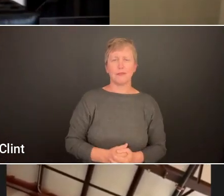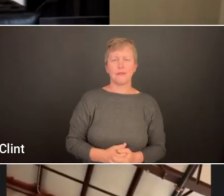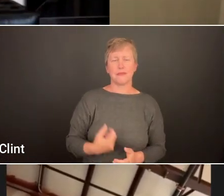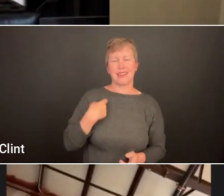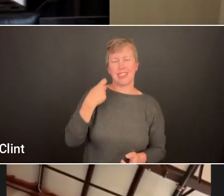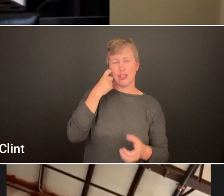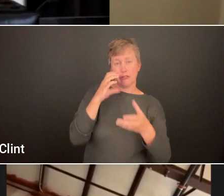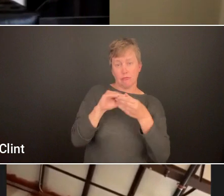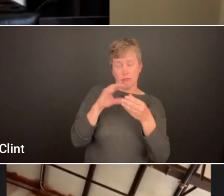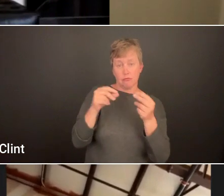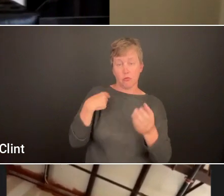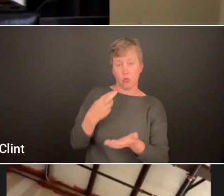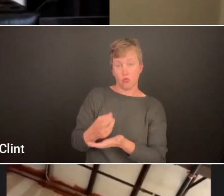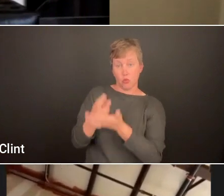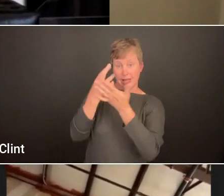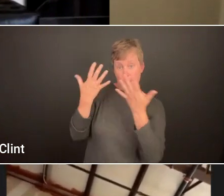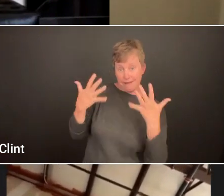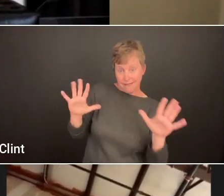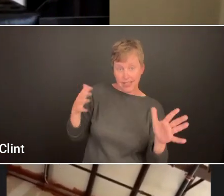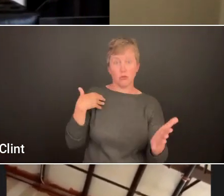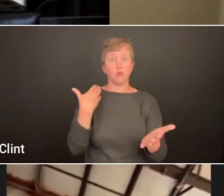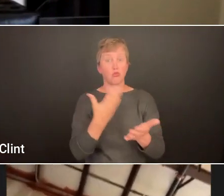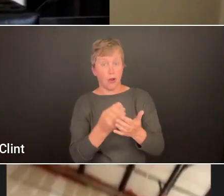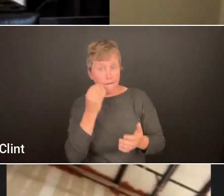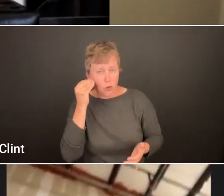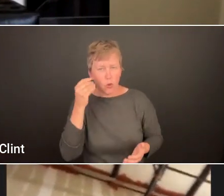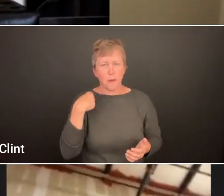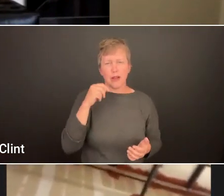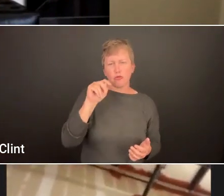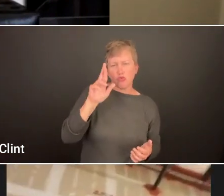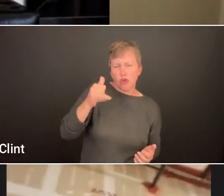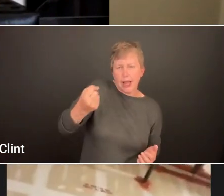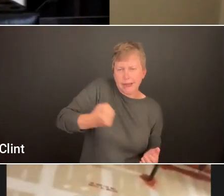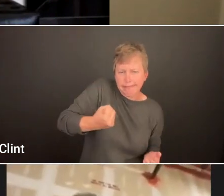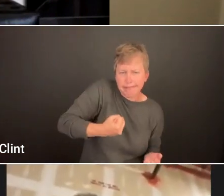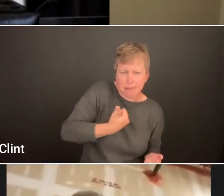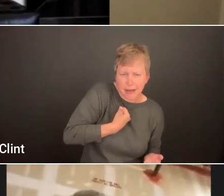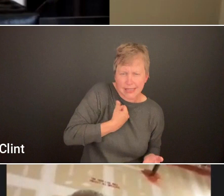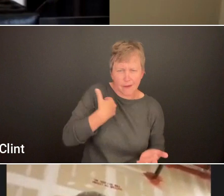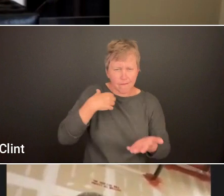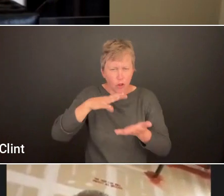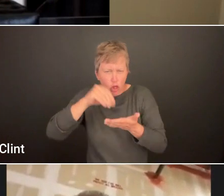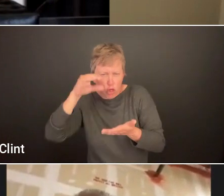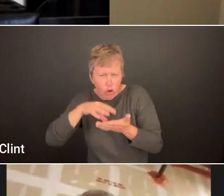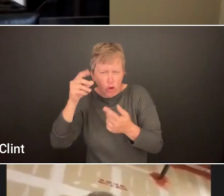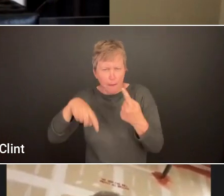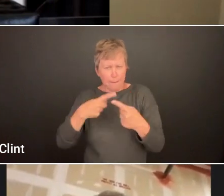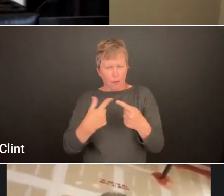and trying to masturbate or masturbating. It's a lot about learning yourself.